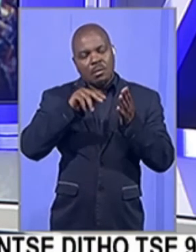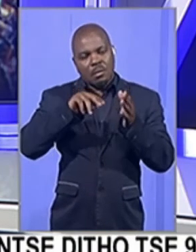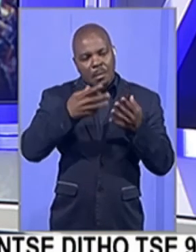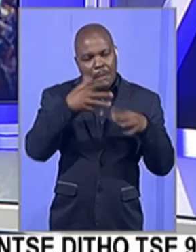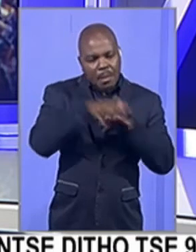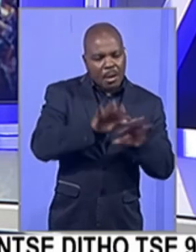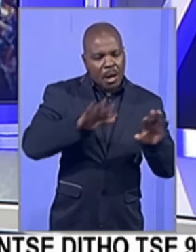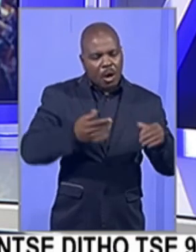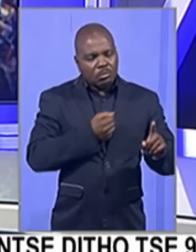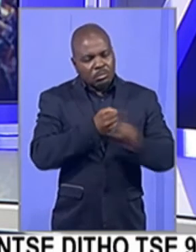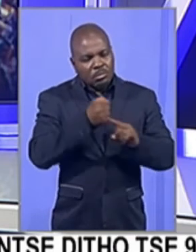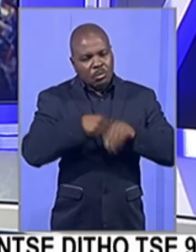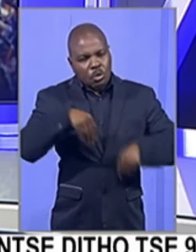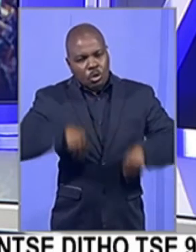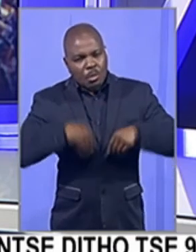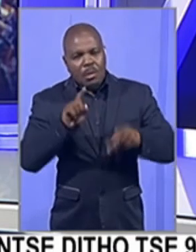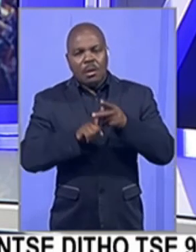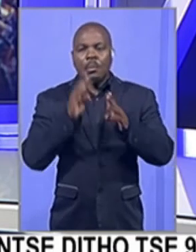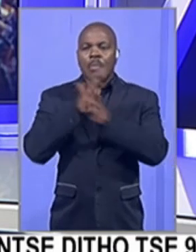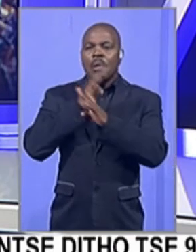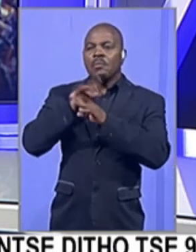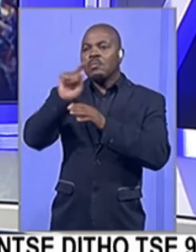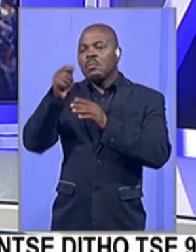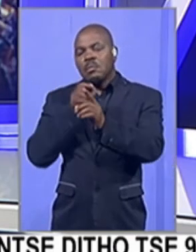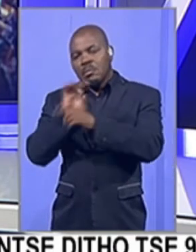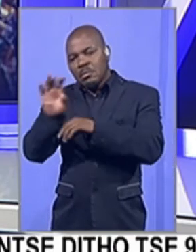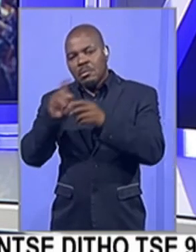beidi parlamente.